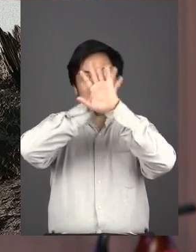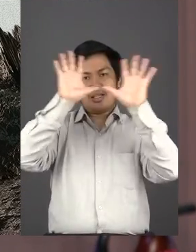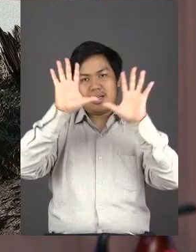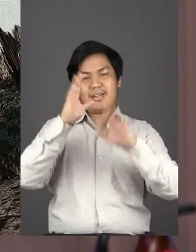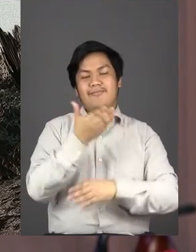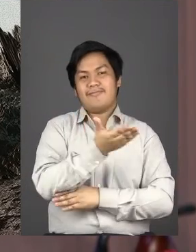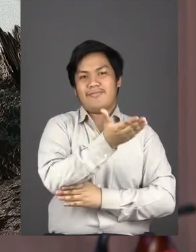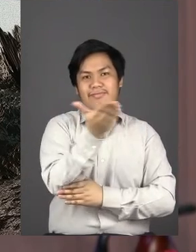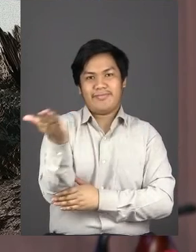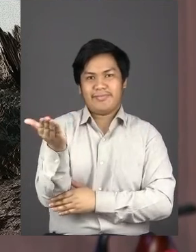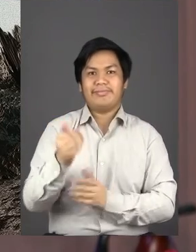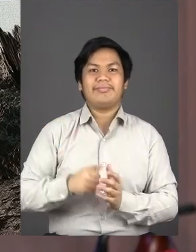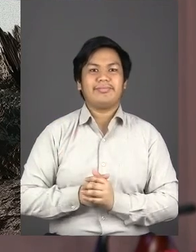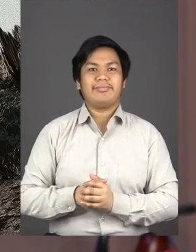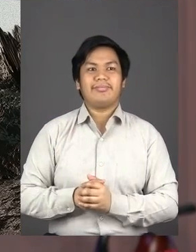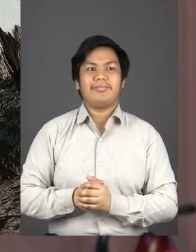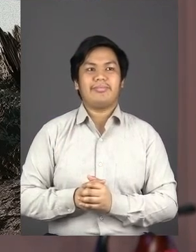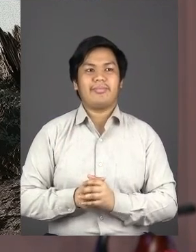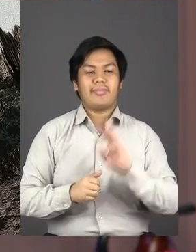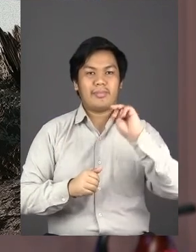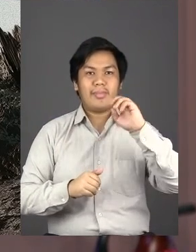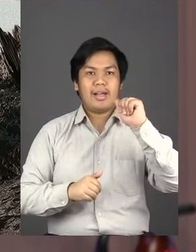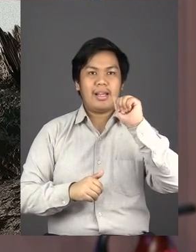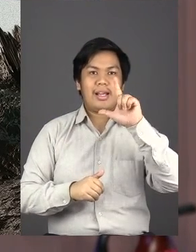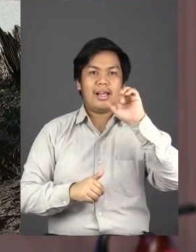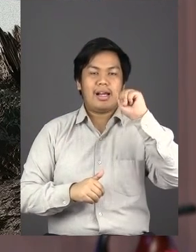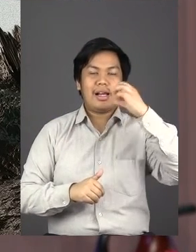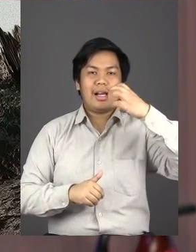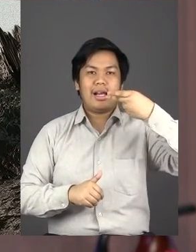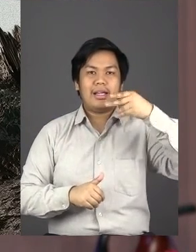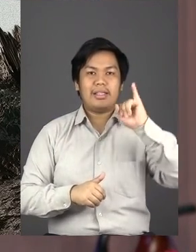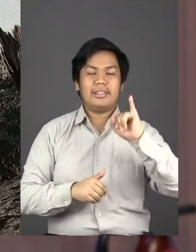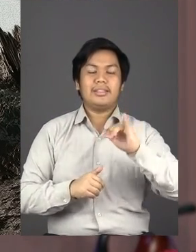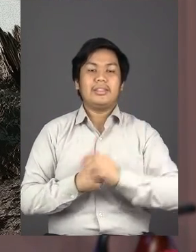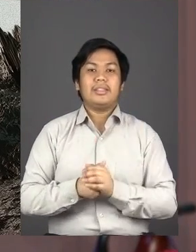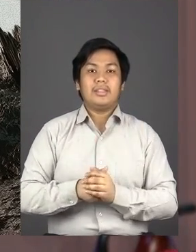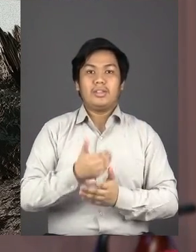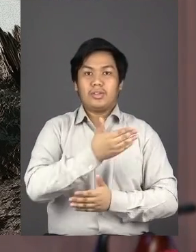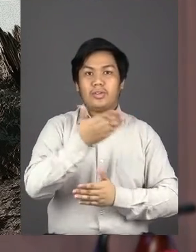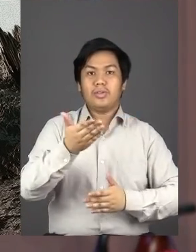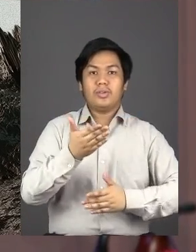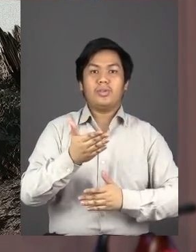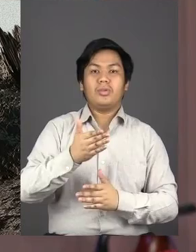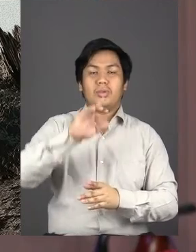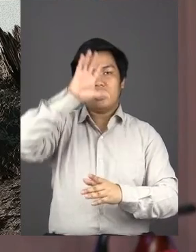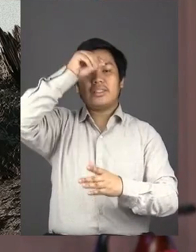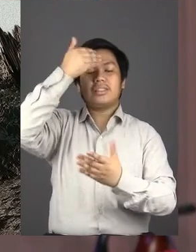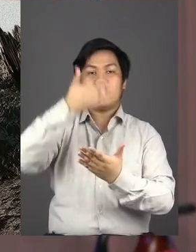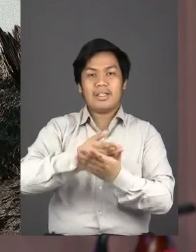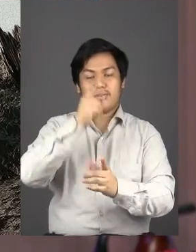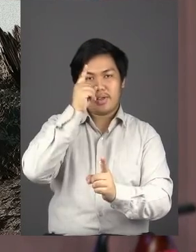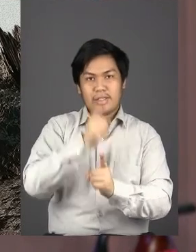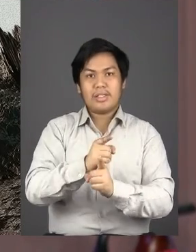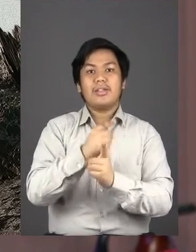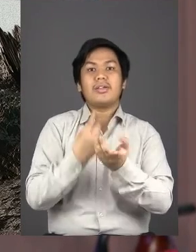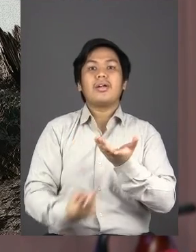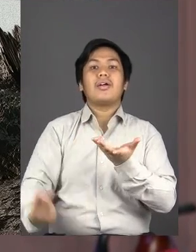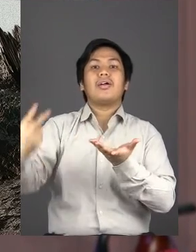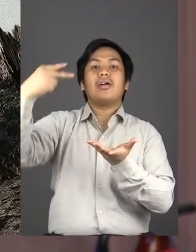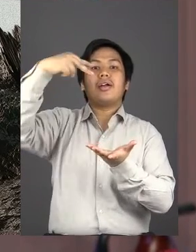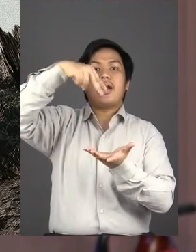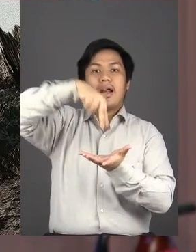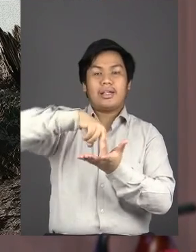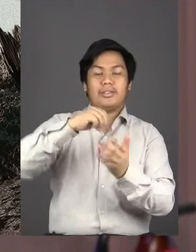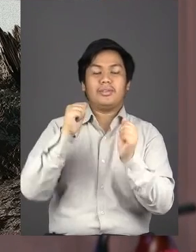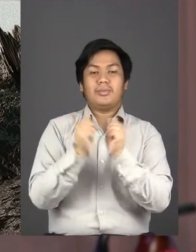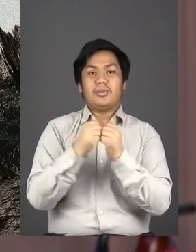Sa Malakay 4:2, but for you who fear my name, the Son of Righteousness shall rise with